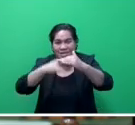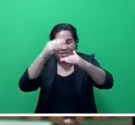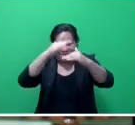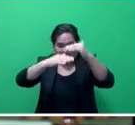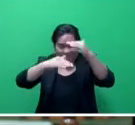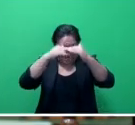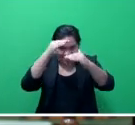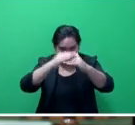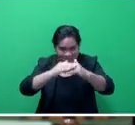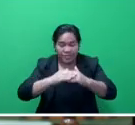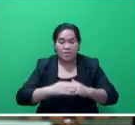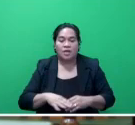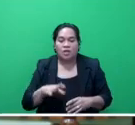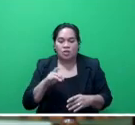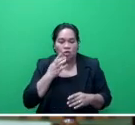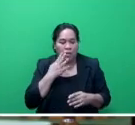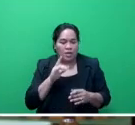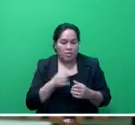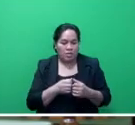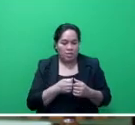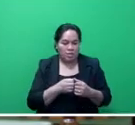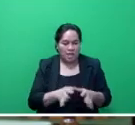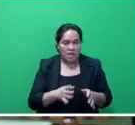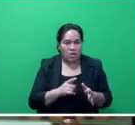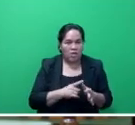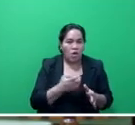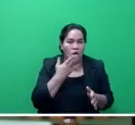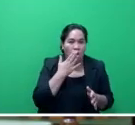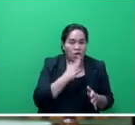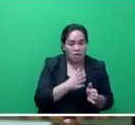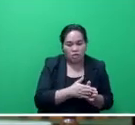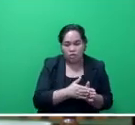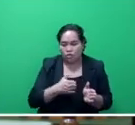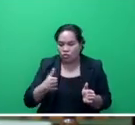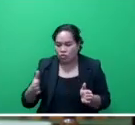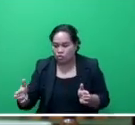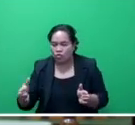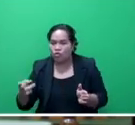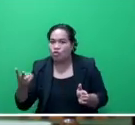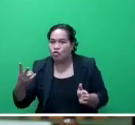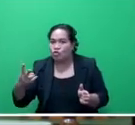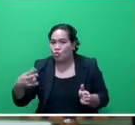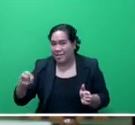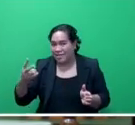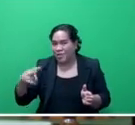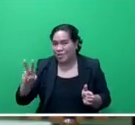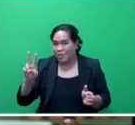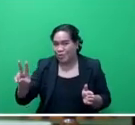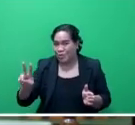rent payable from 1 August 2021 to 31 July 2022.